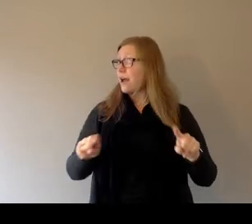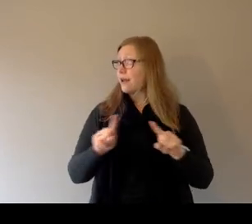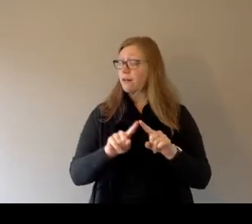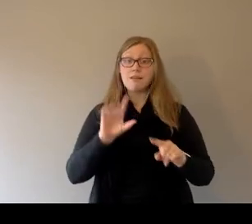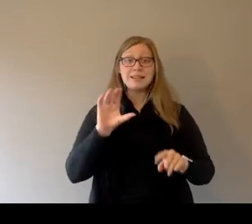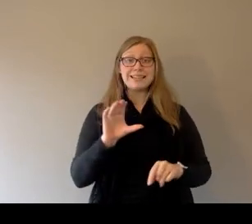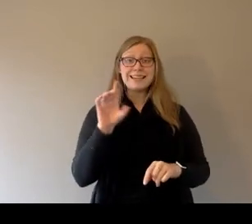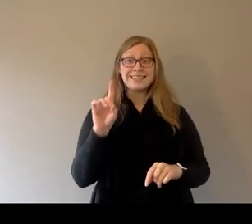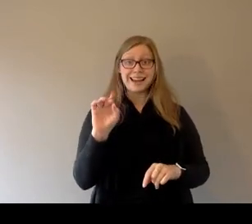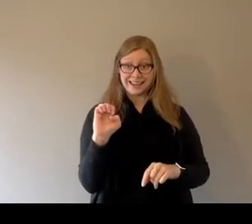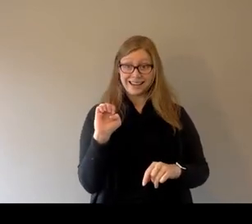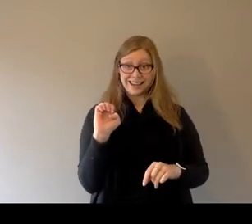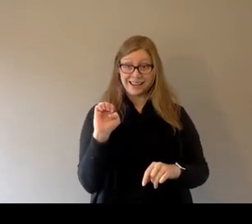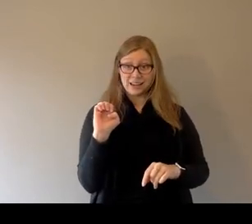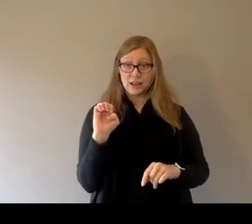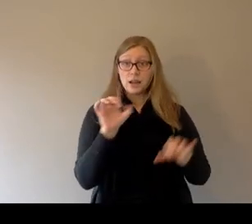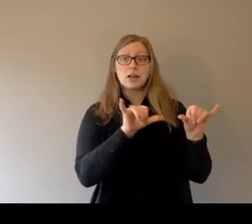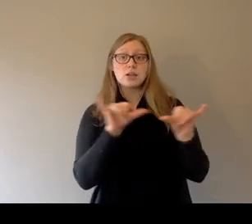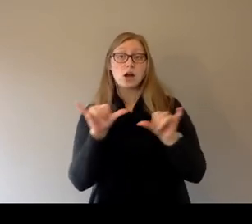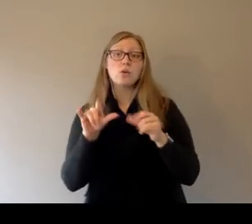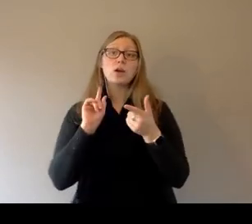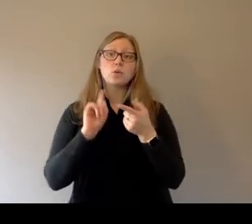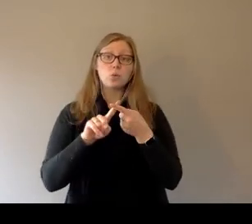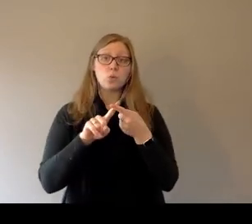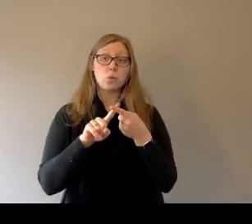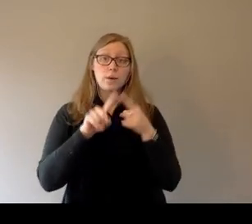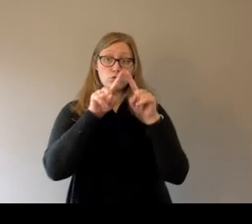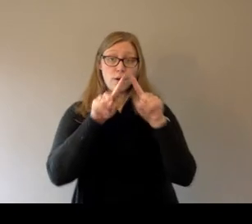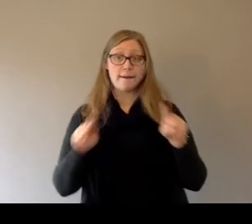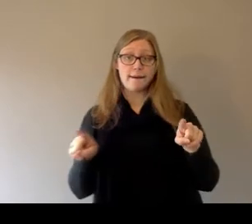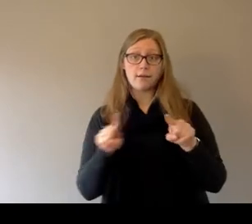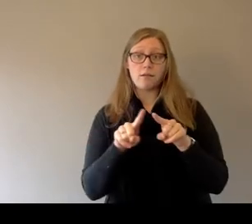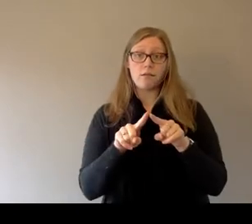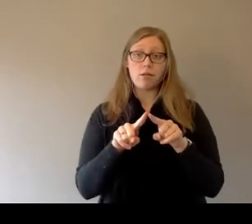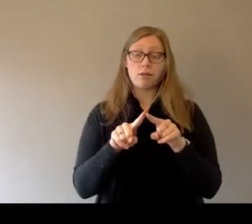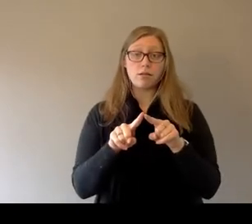CDE is congruent to triangle